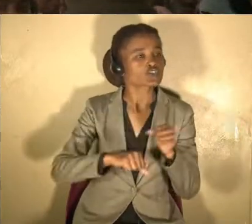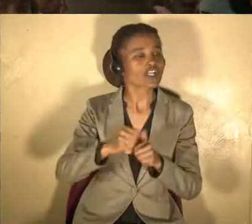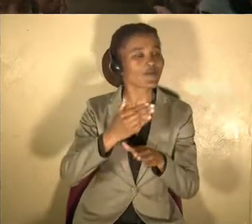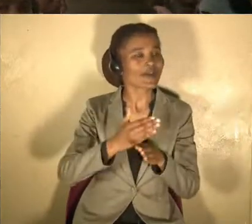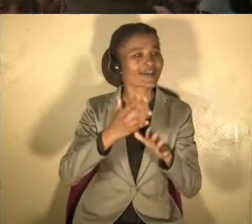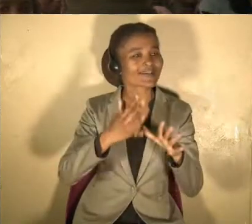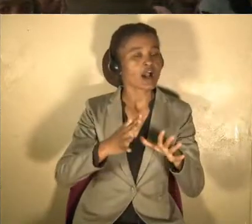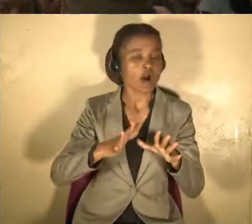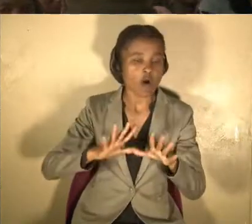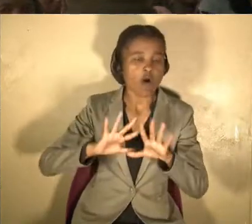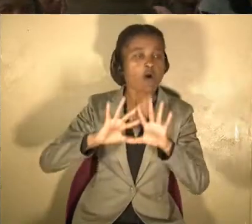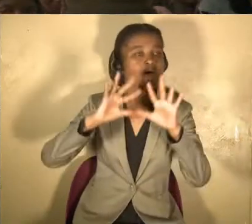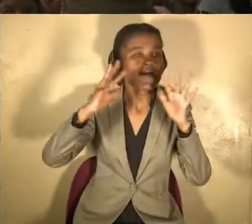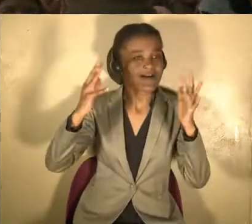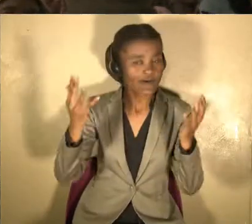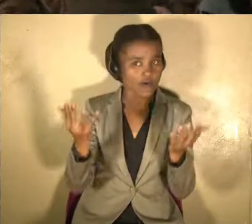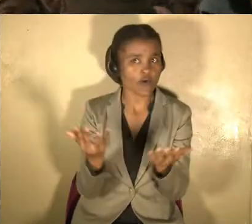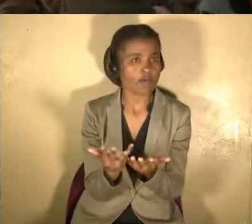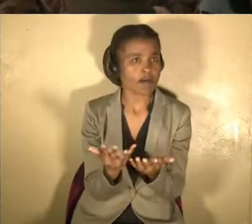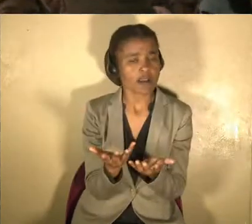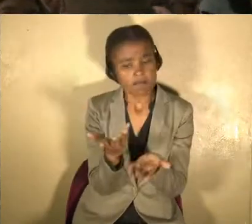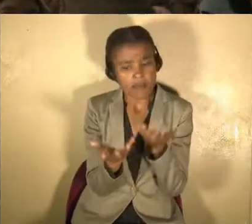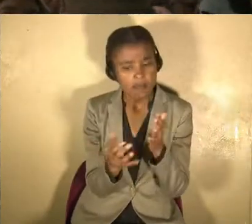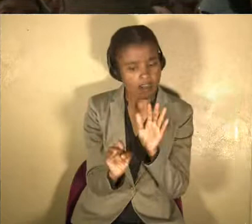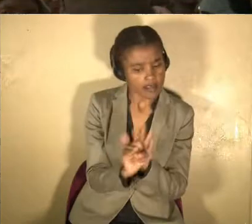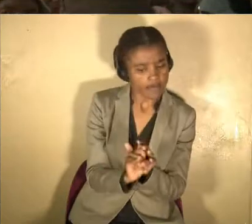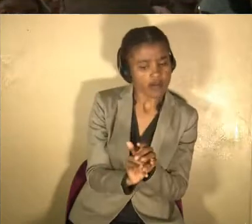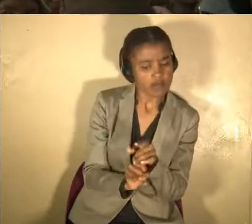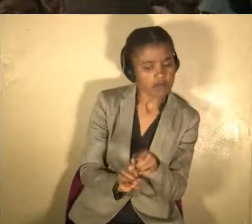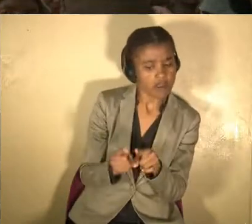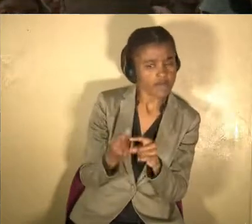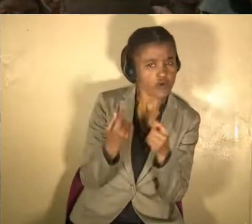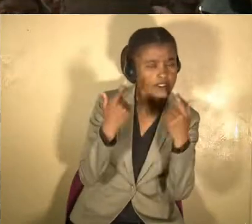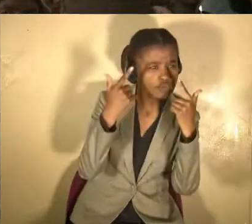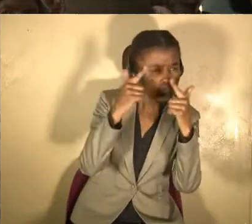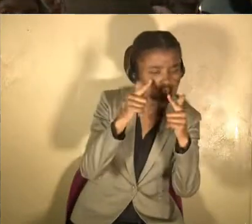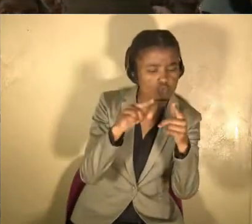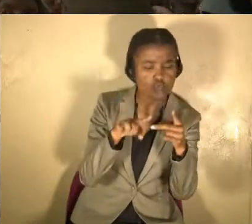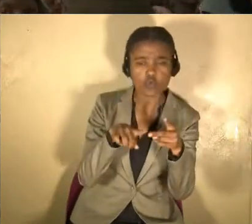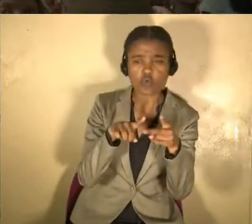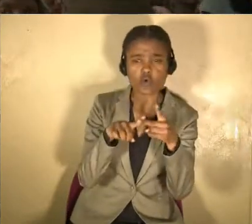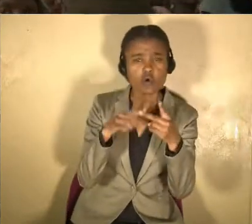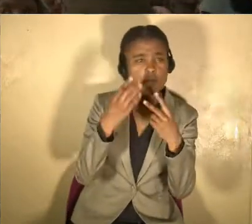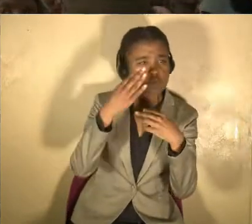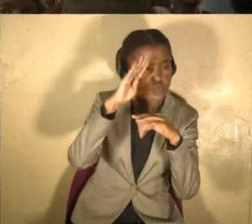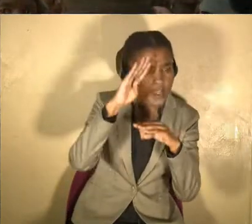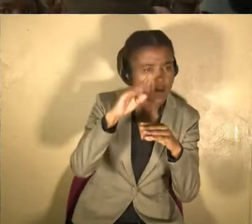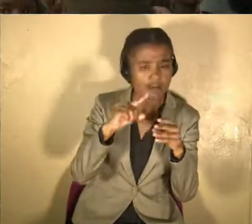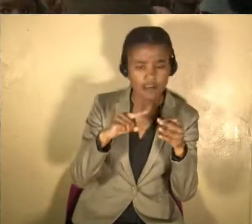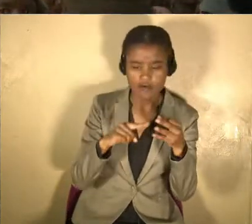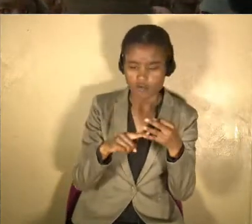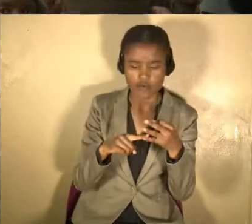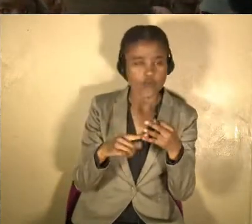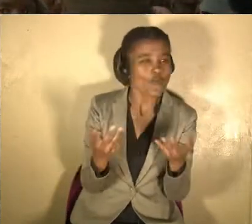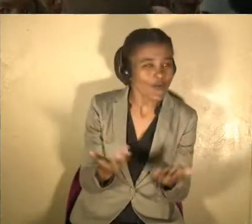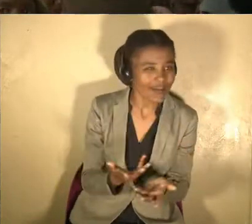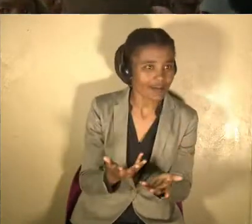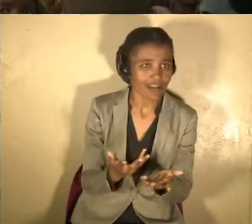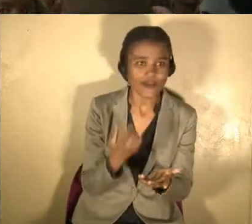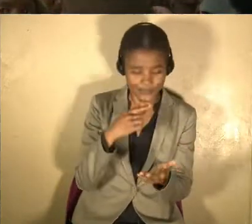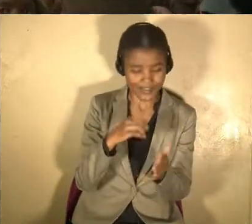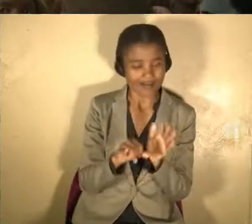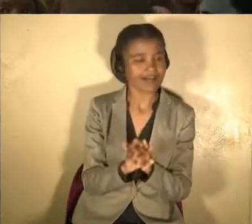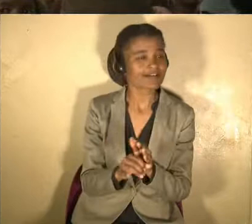ngwana ha se wa mo maybe ke ngwana Malawi kapa ke ngwana Lesotho kapa ke ngwana ko kae santsa khutlele morago. So ya